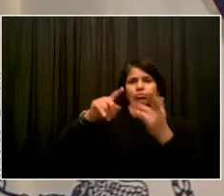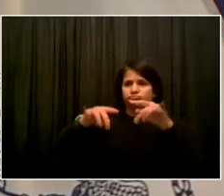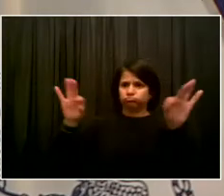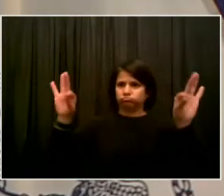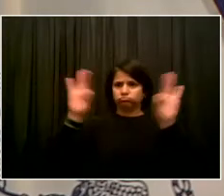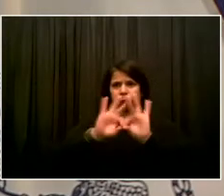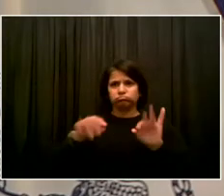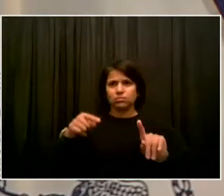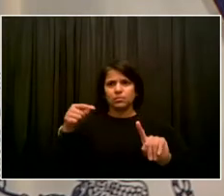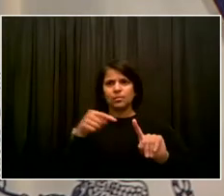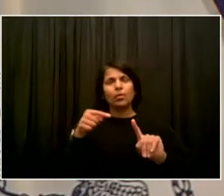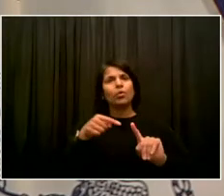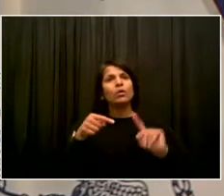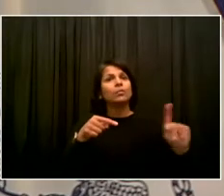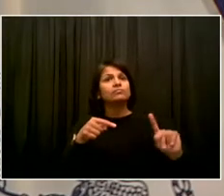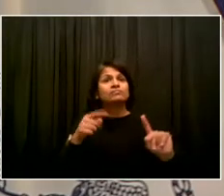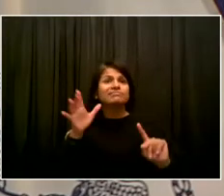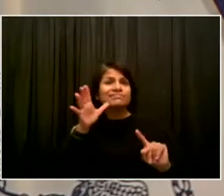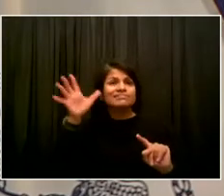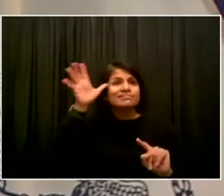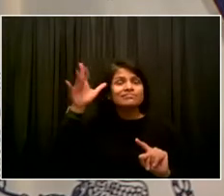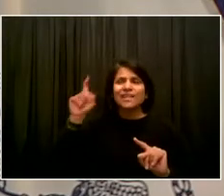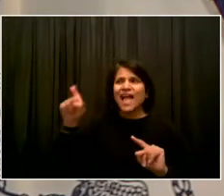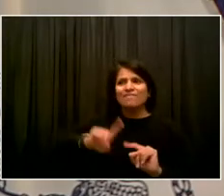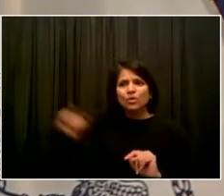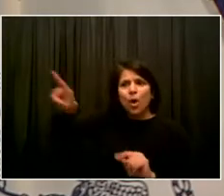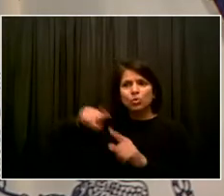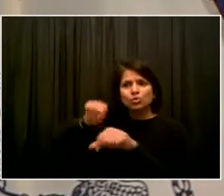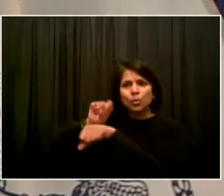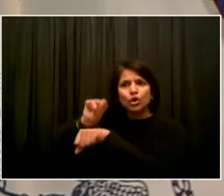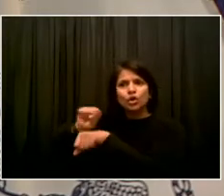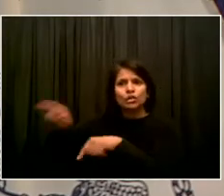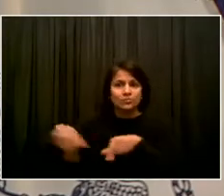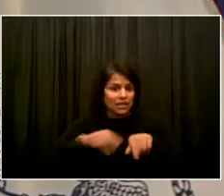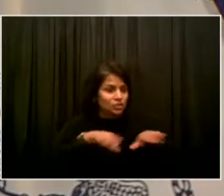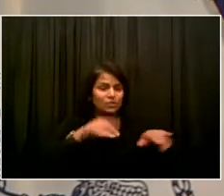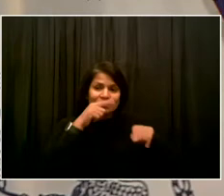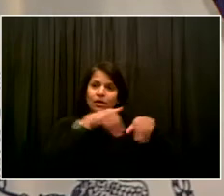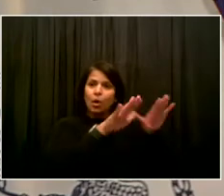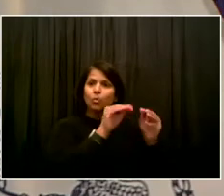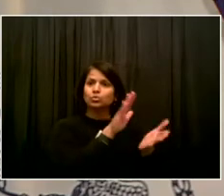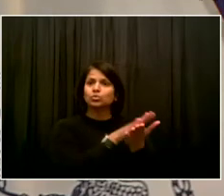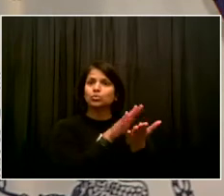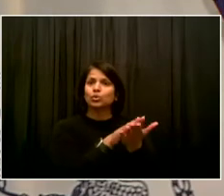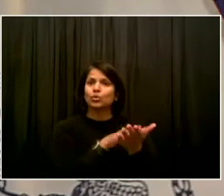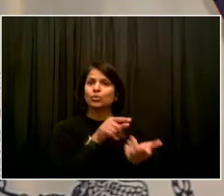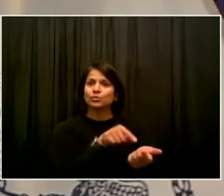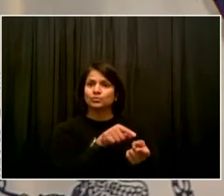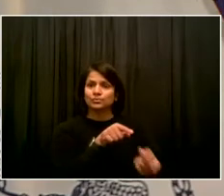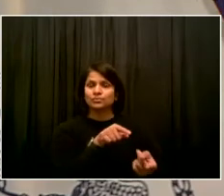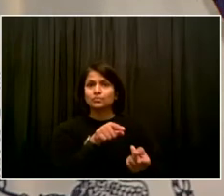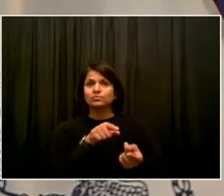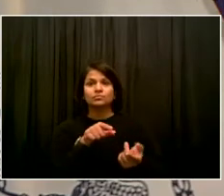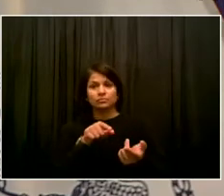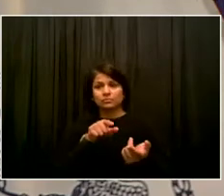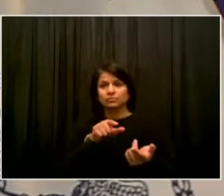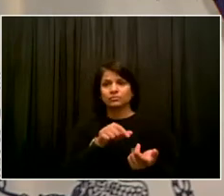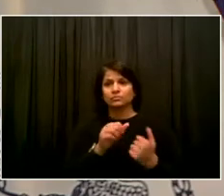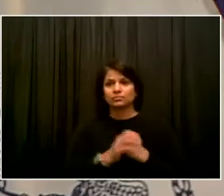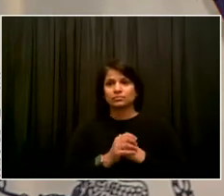working families. So many people right now working harder than ever to make ends meet because of everything they've been through with